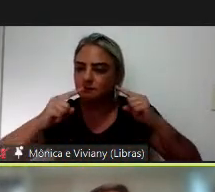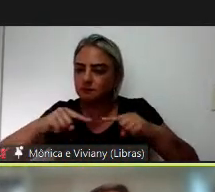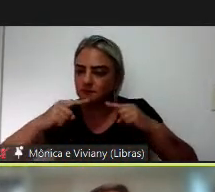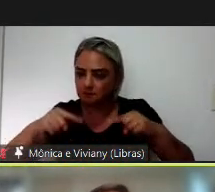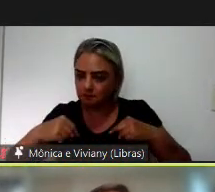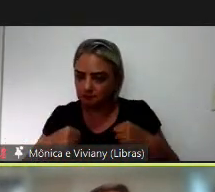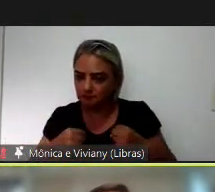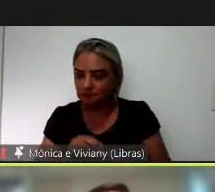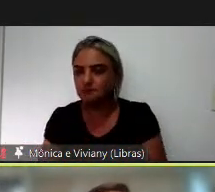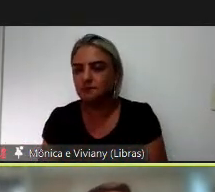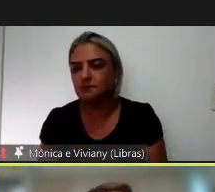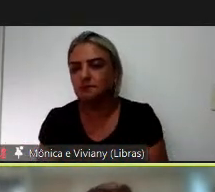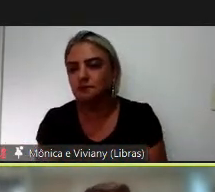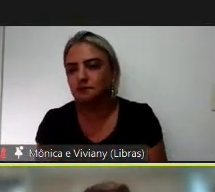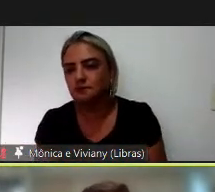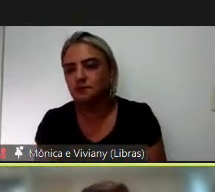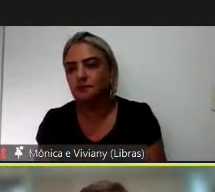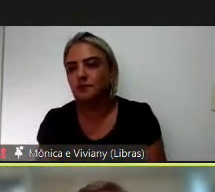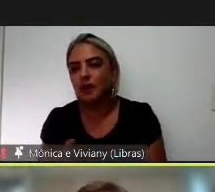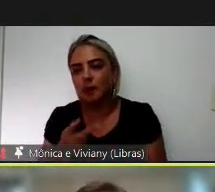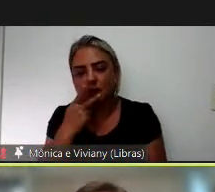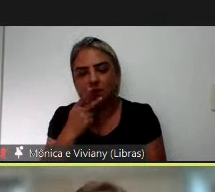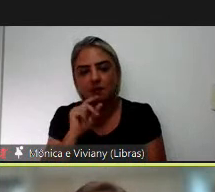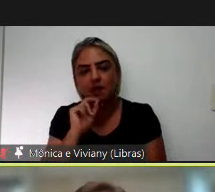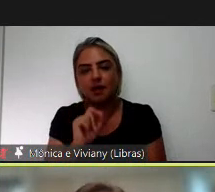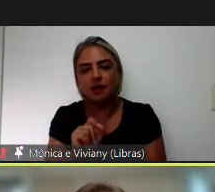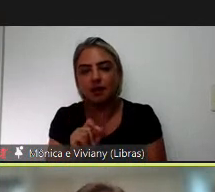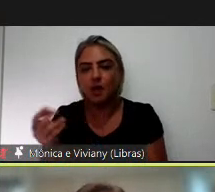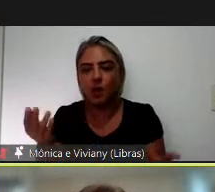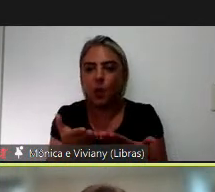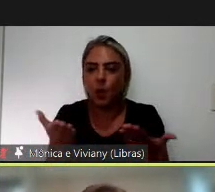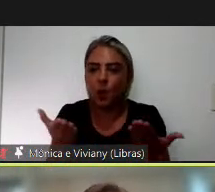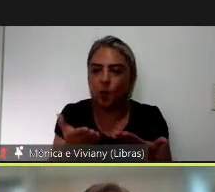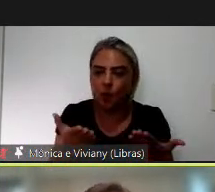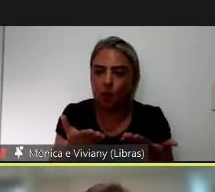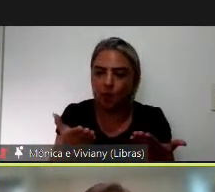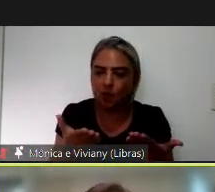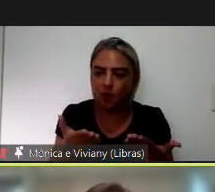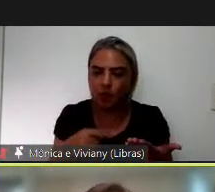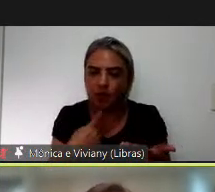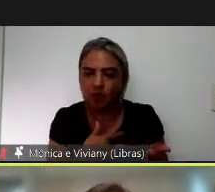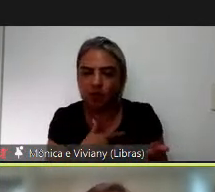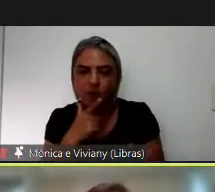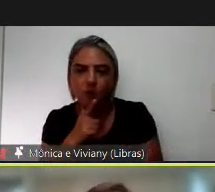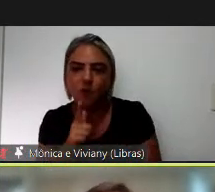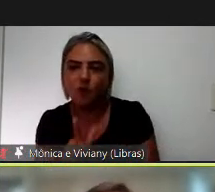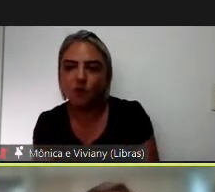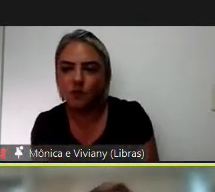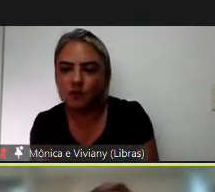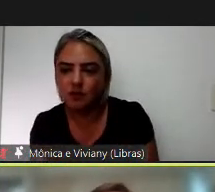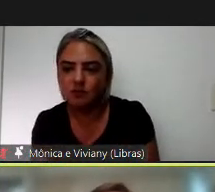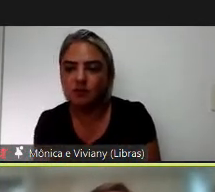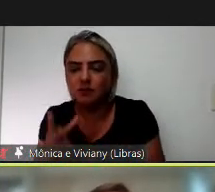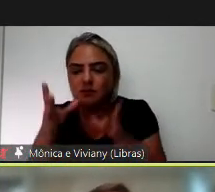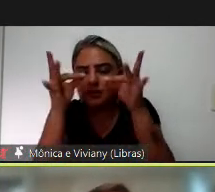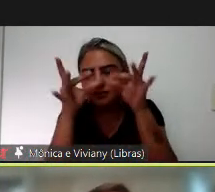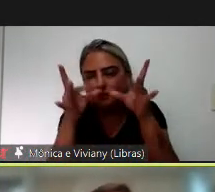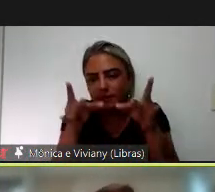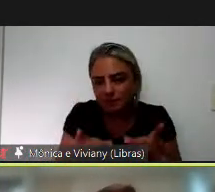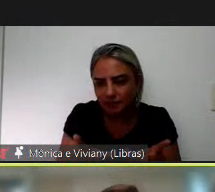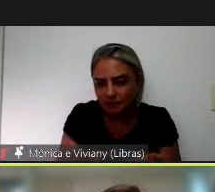and several challenges also. So to say that today we are not going to